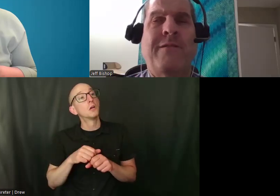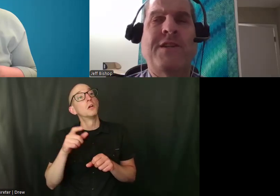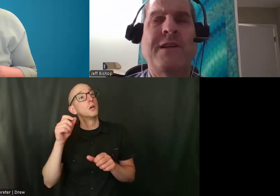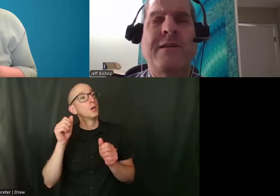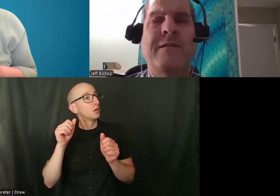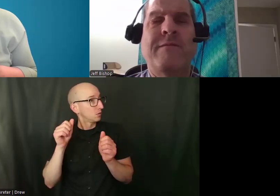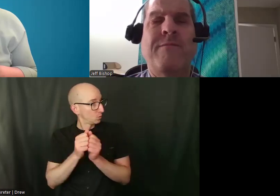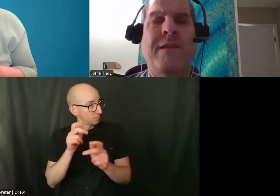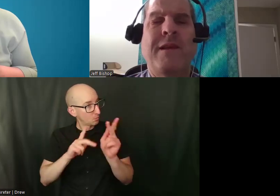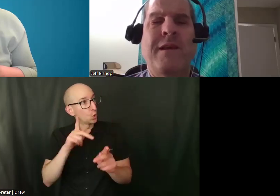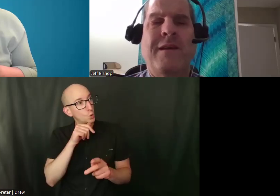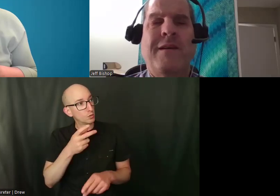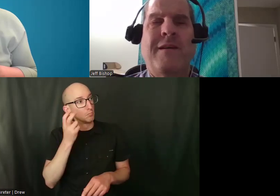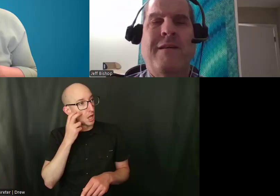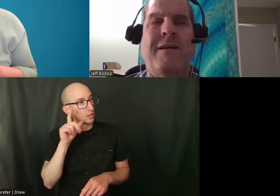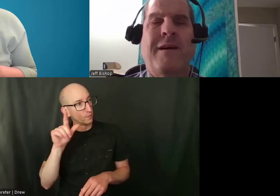blind or low vision.